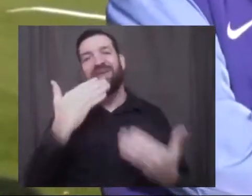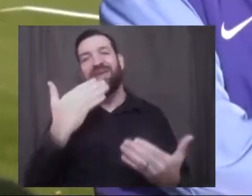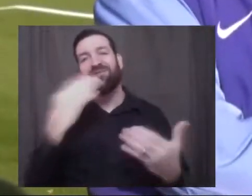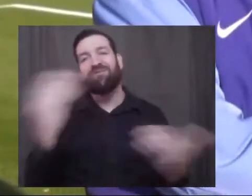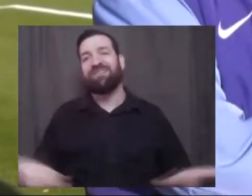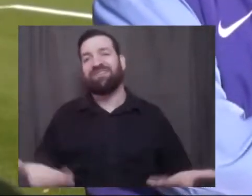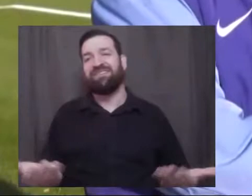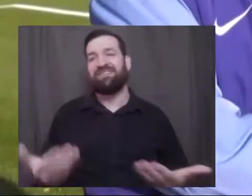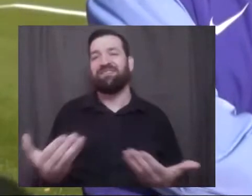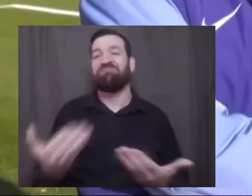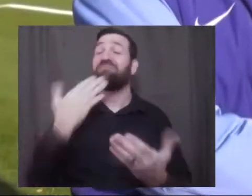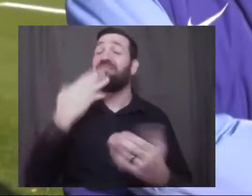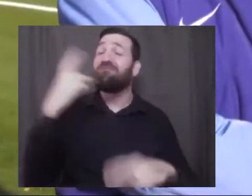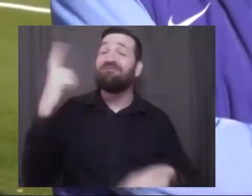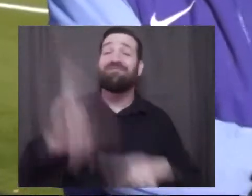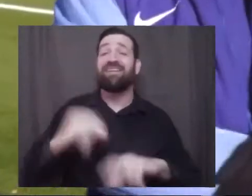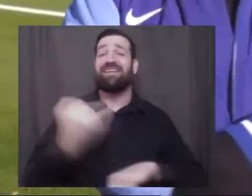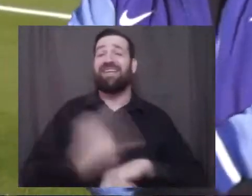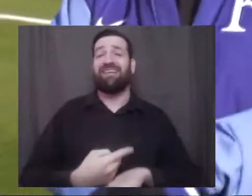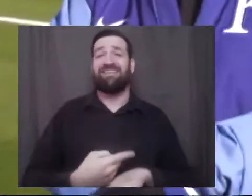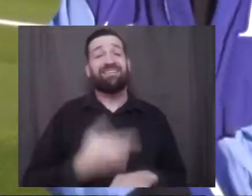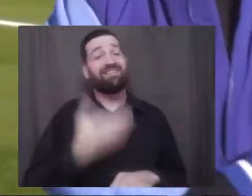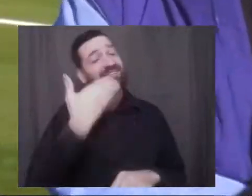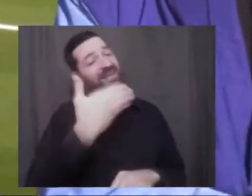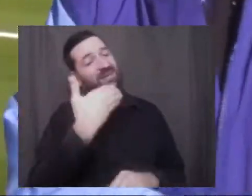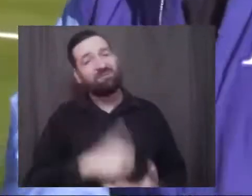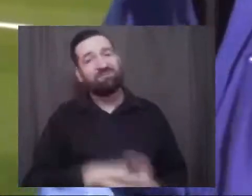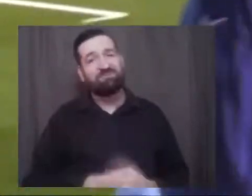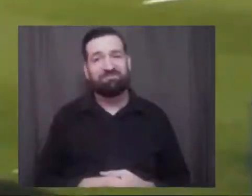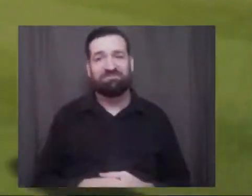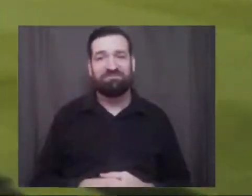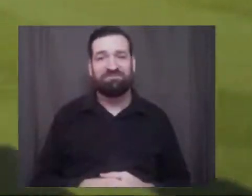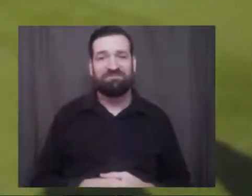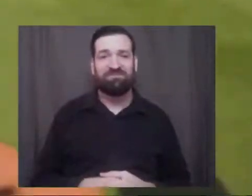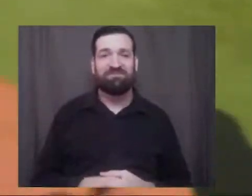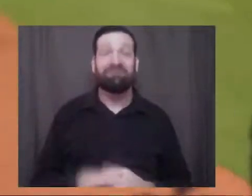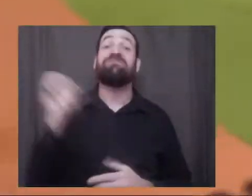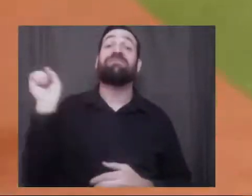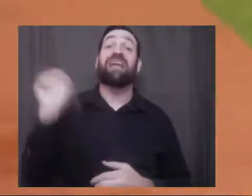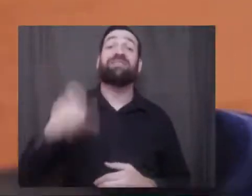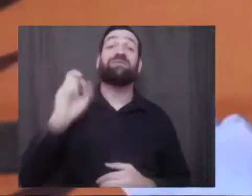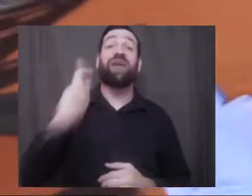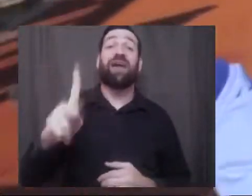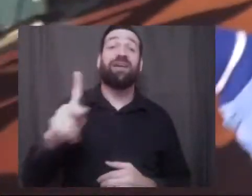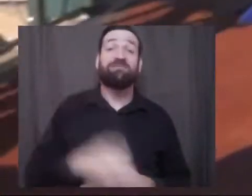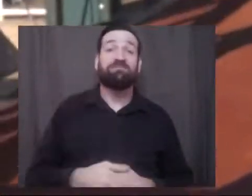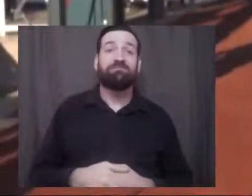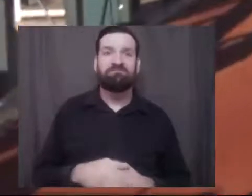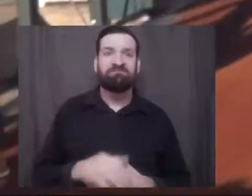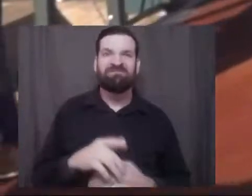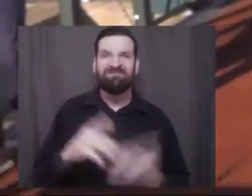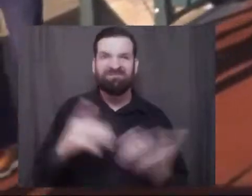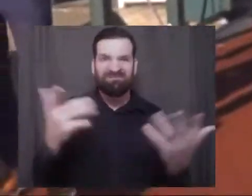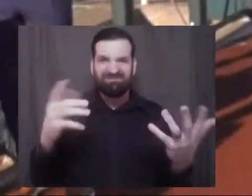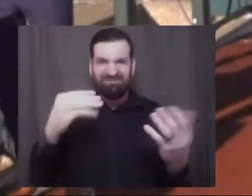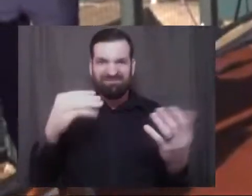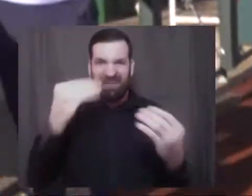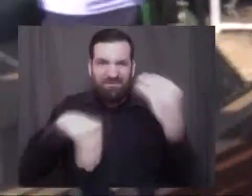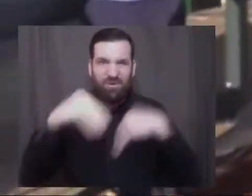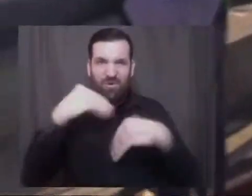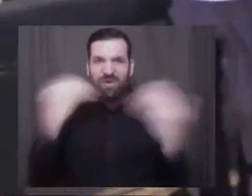so much fun today. Absolutely. Thank you. Thank you. Yes. Okay. So who doesn't love the food at the ballpark? Guys, come over